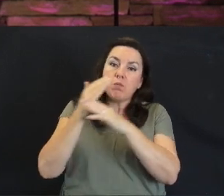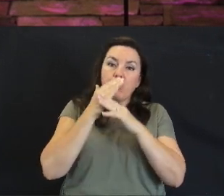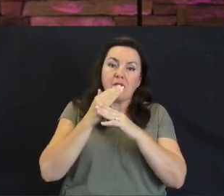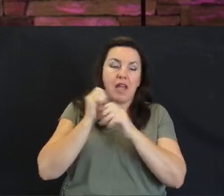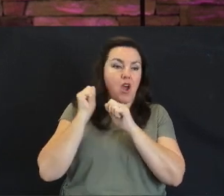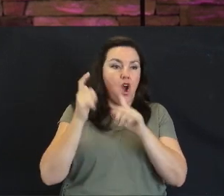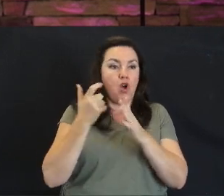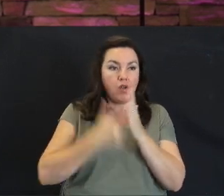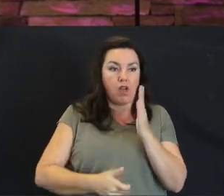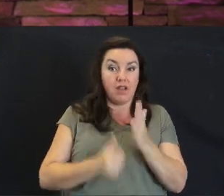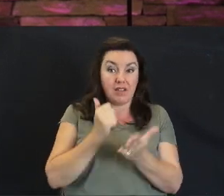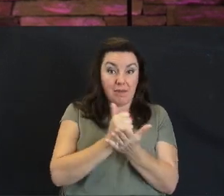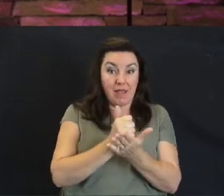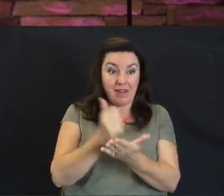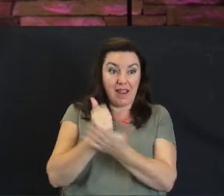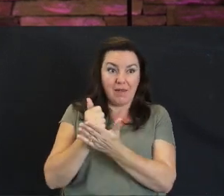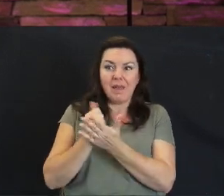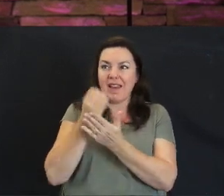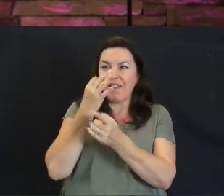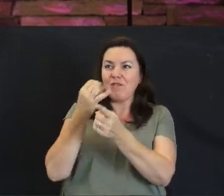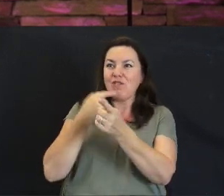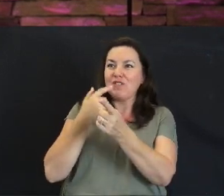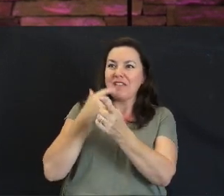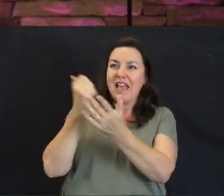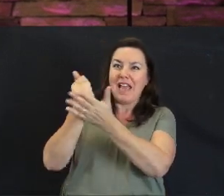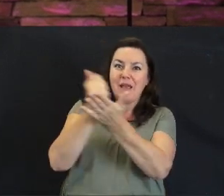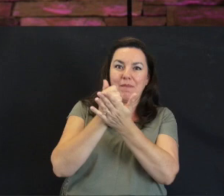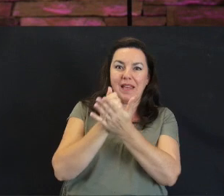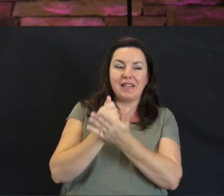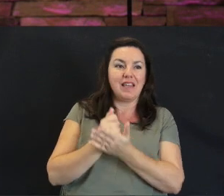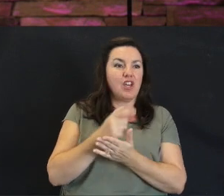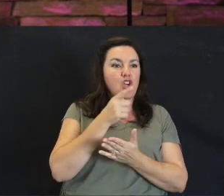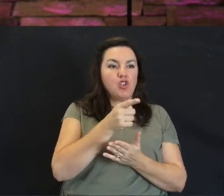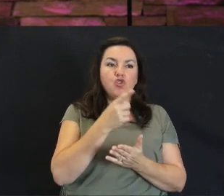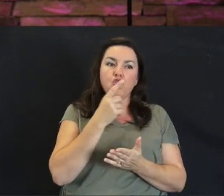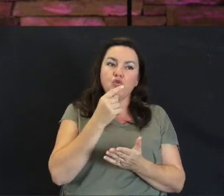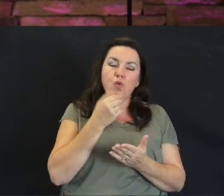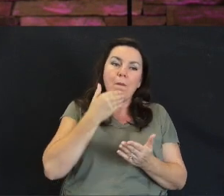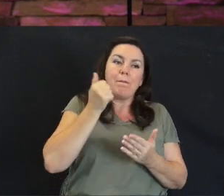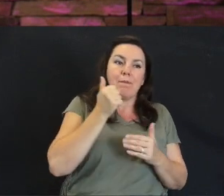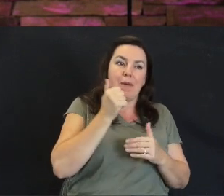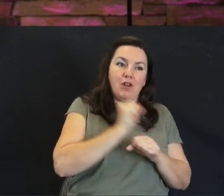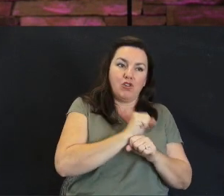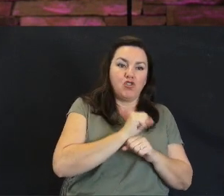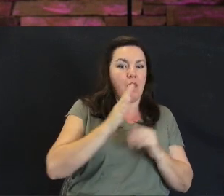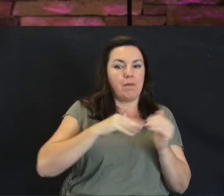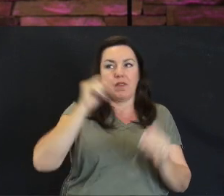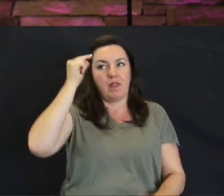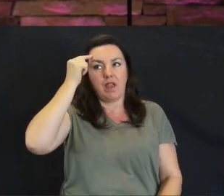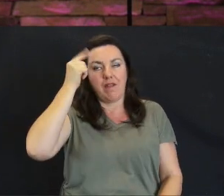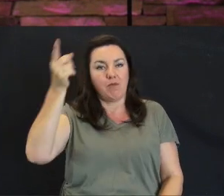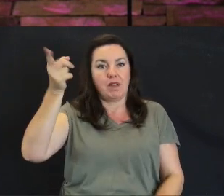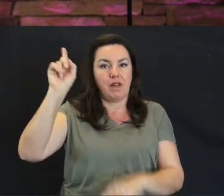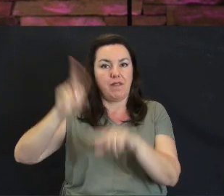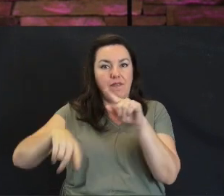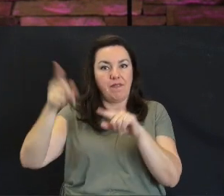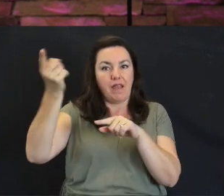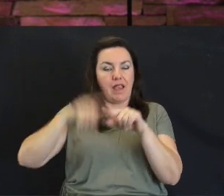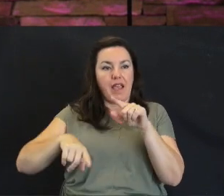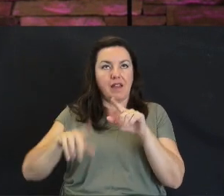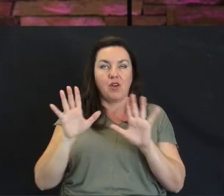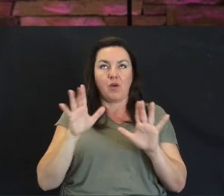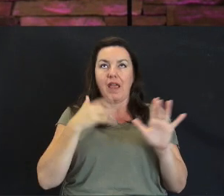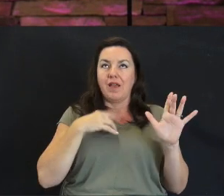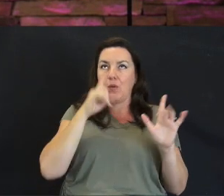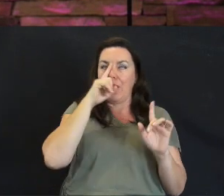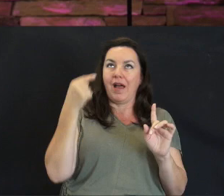Amen Okay I hope you're With me on that Trust me The government Cannot do a better job Than you can They just can't Alright where was